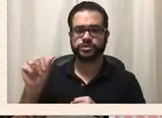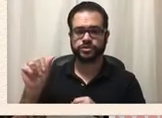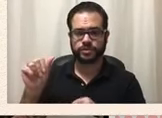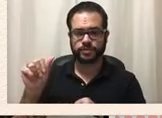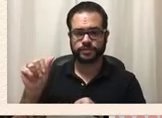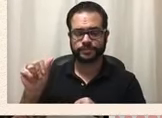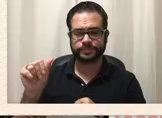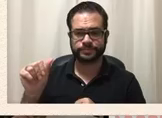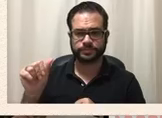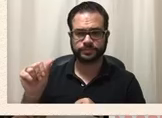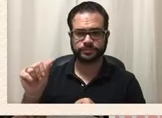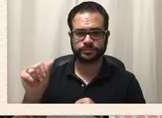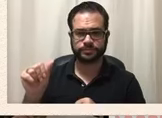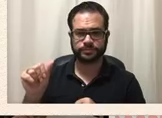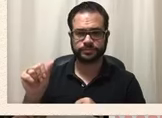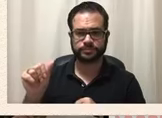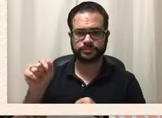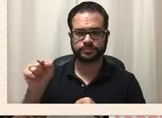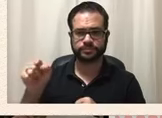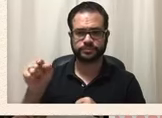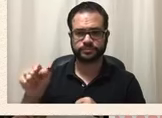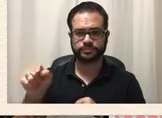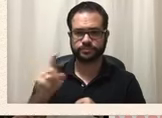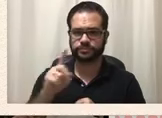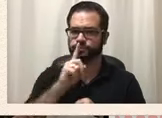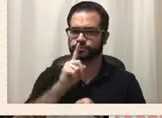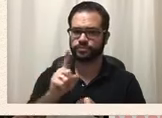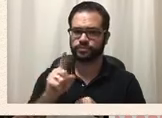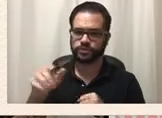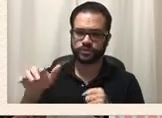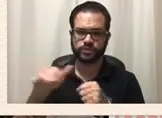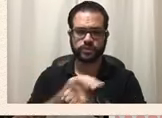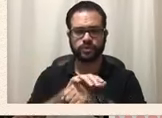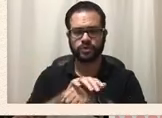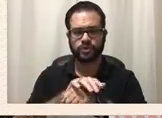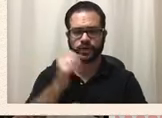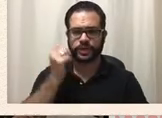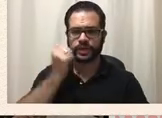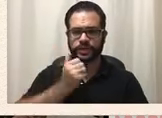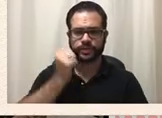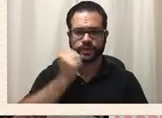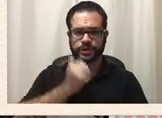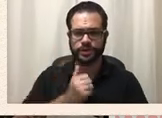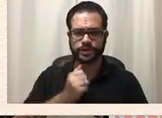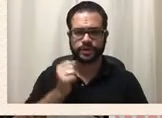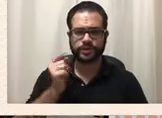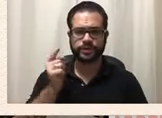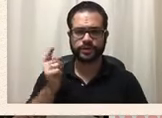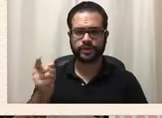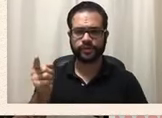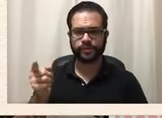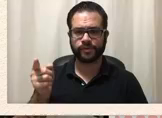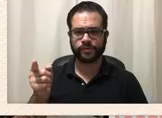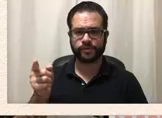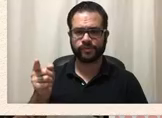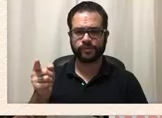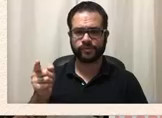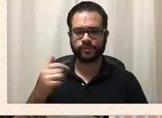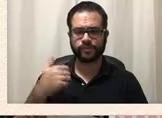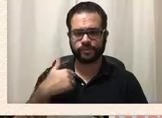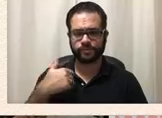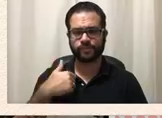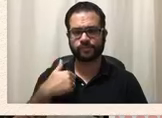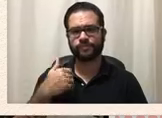works tirelessly every day here at the church. There are people from all